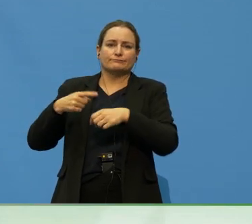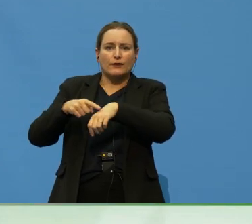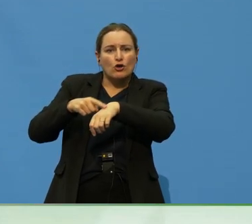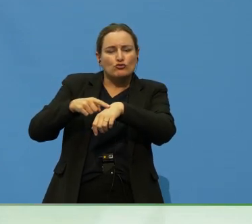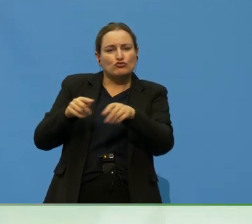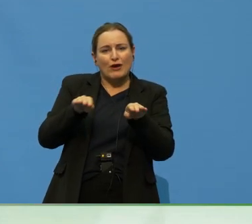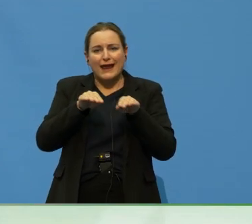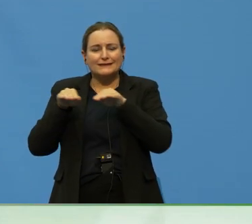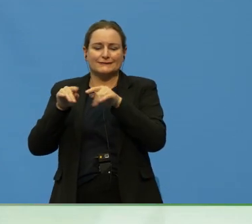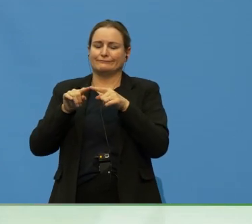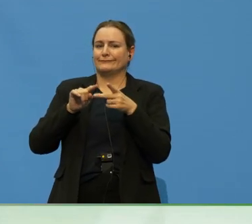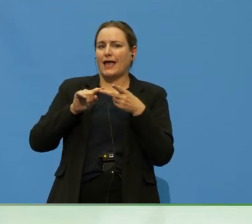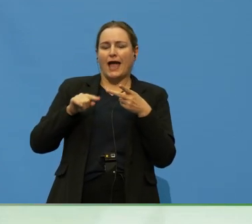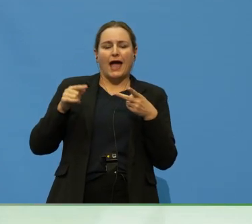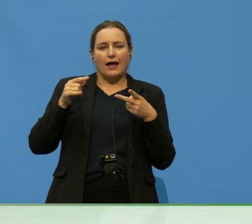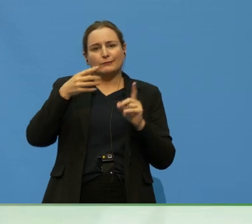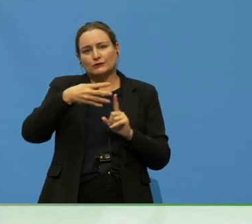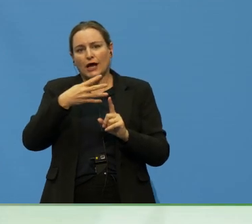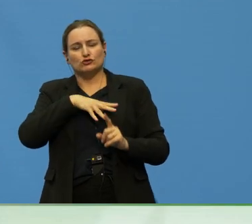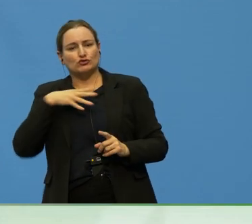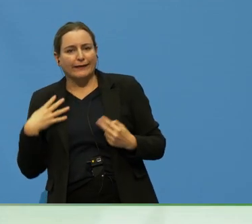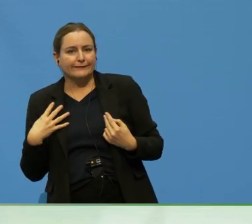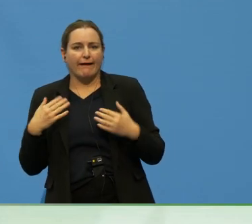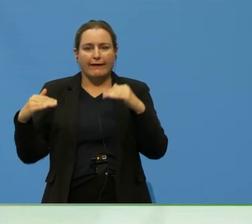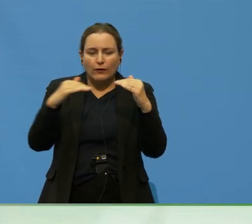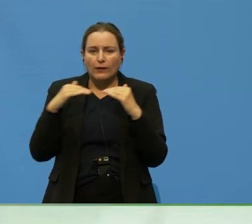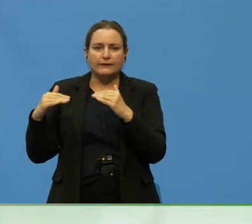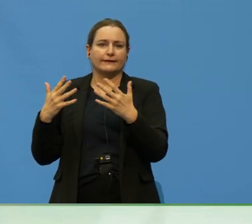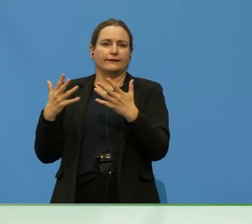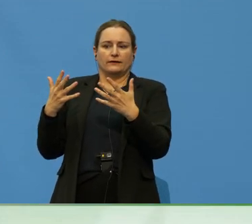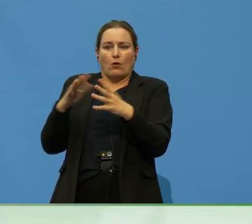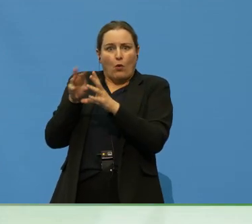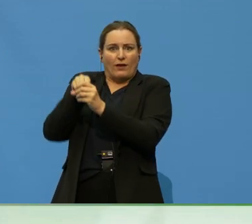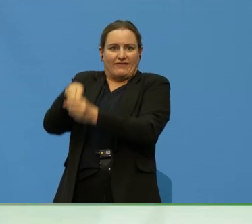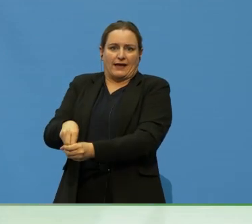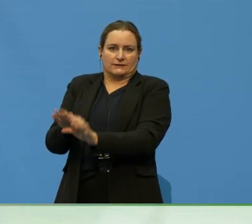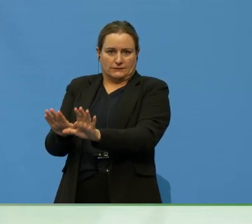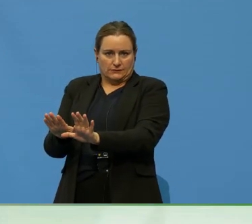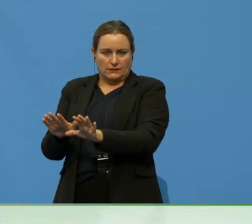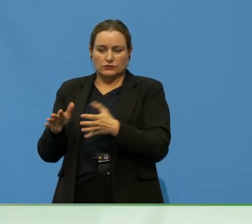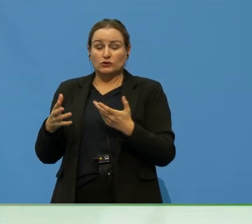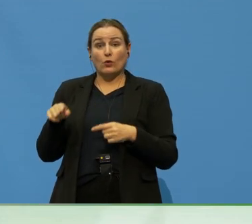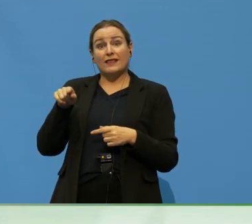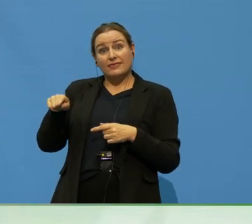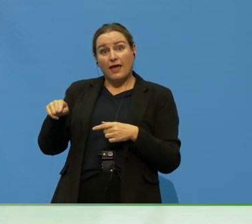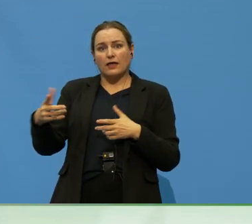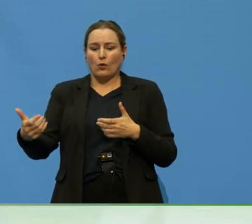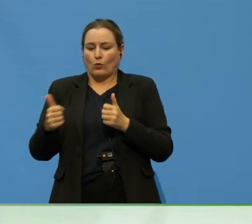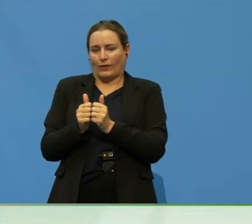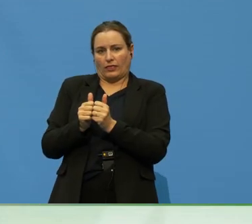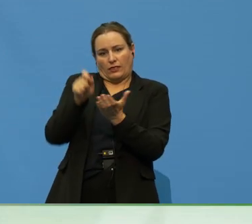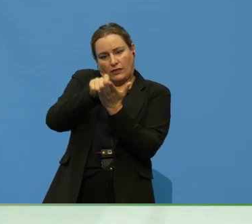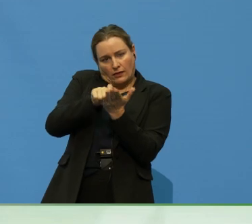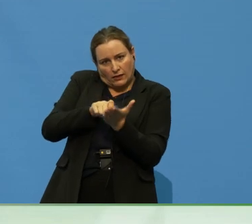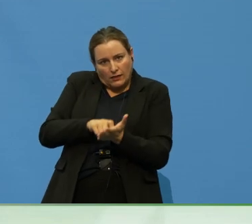rights-based, treating people properly to mutual benefit kind of situation. And because they were involved in crafting that legislation, it looked